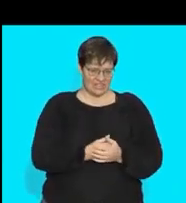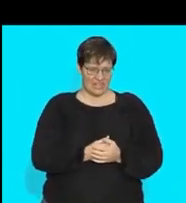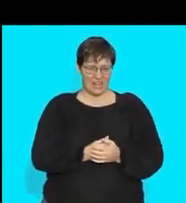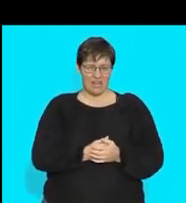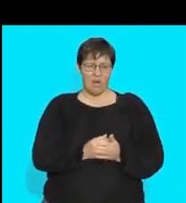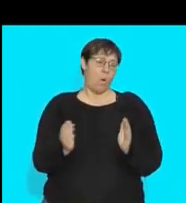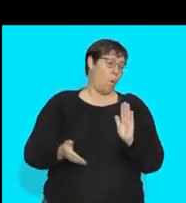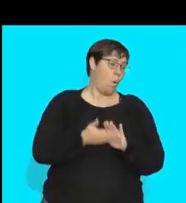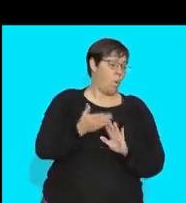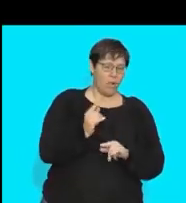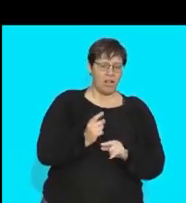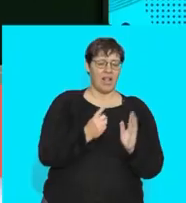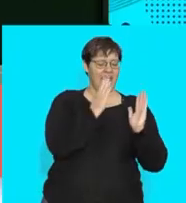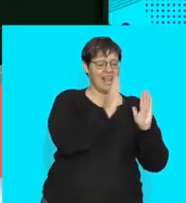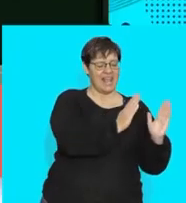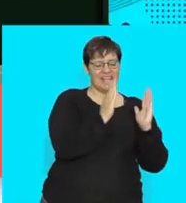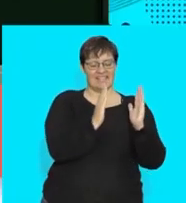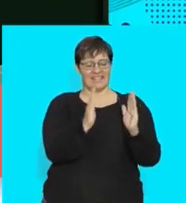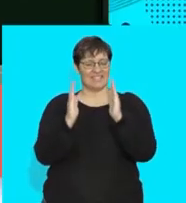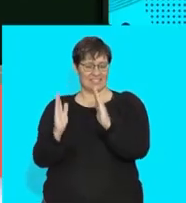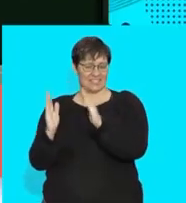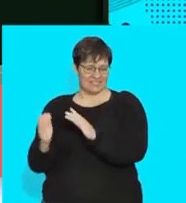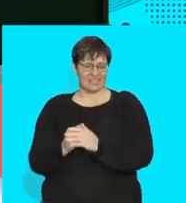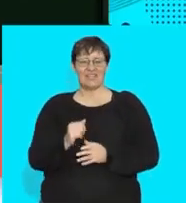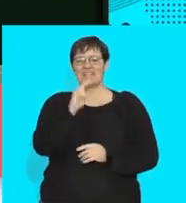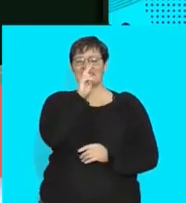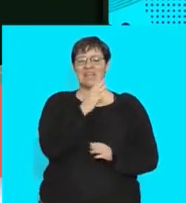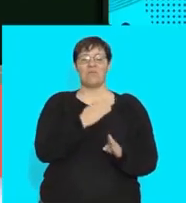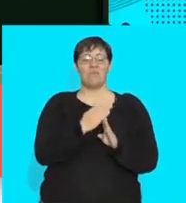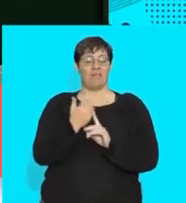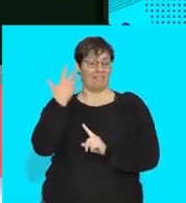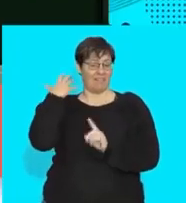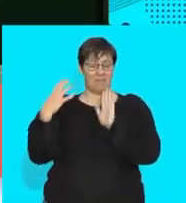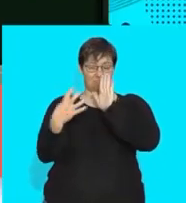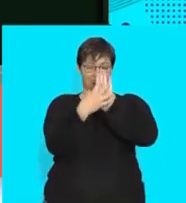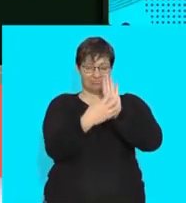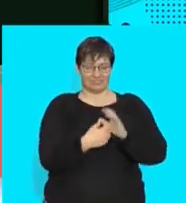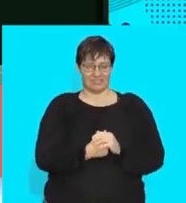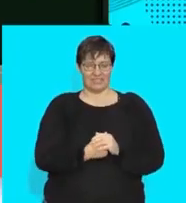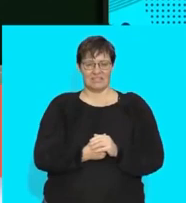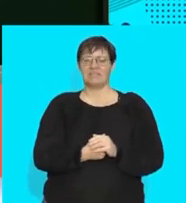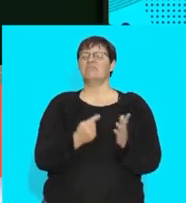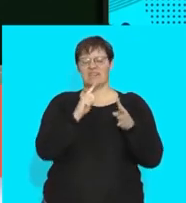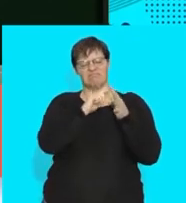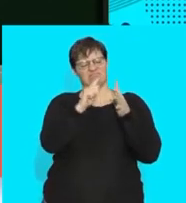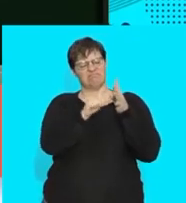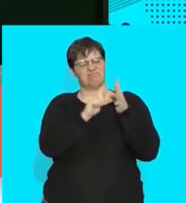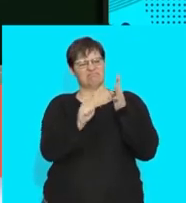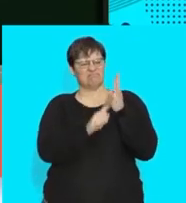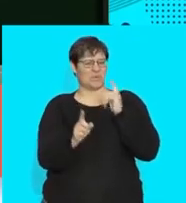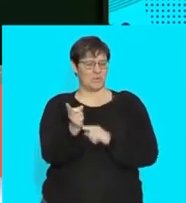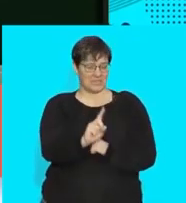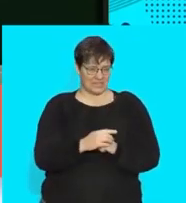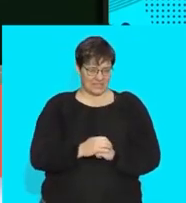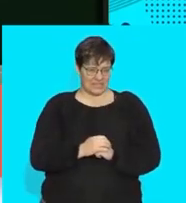go through it each section at a time. You can see the work behind me on the board, what the different sections are, and as we